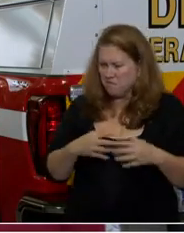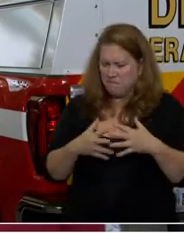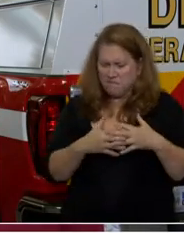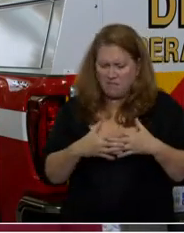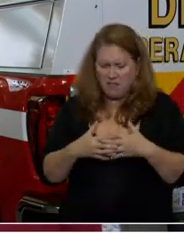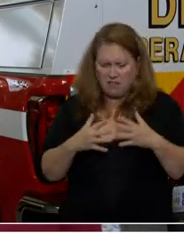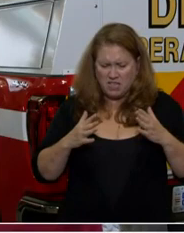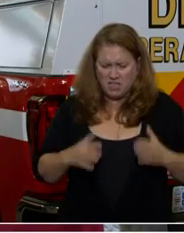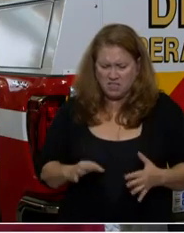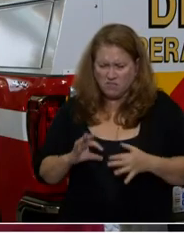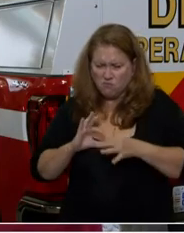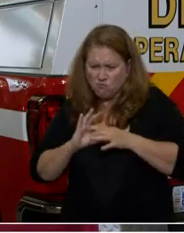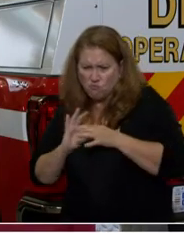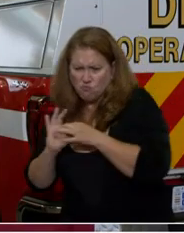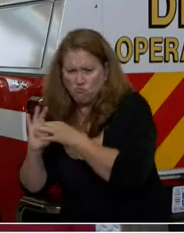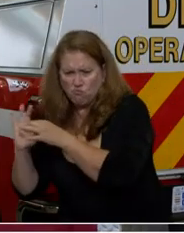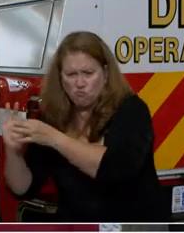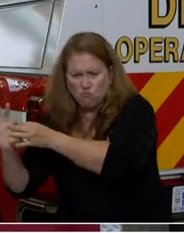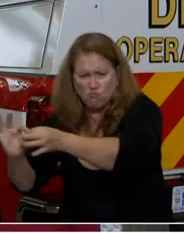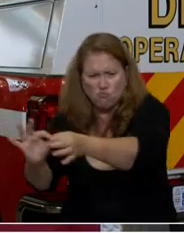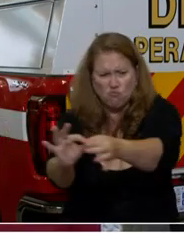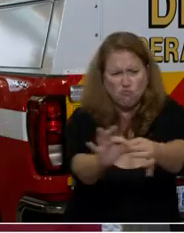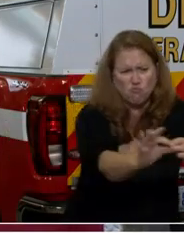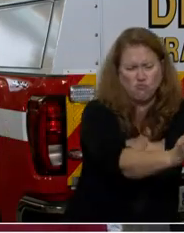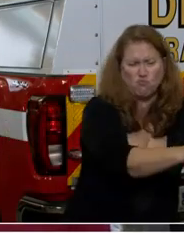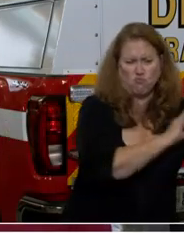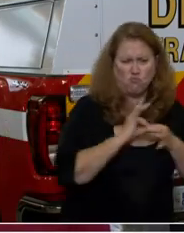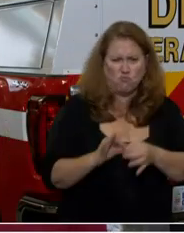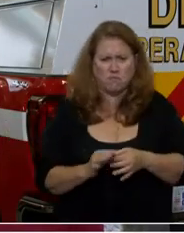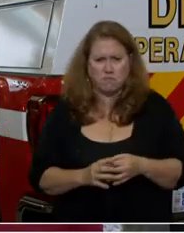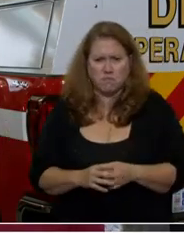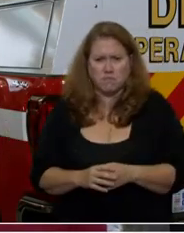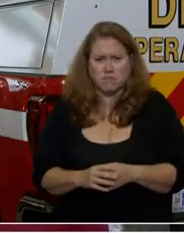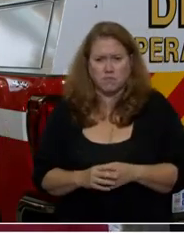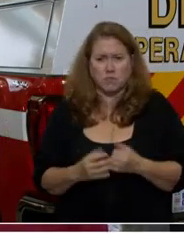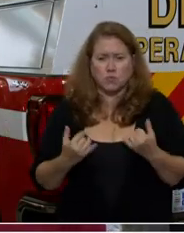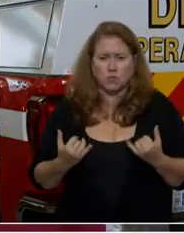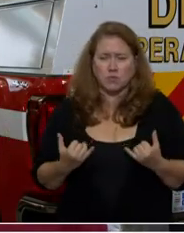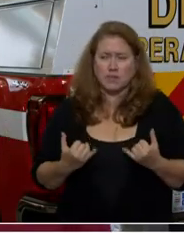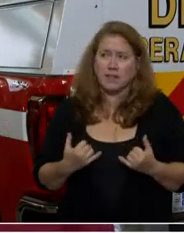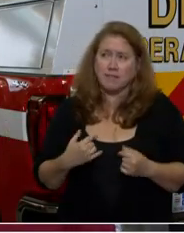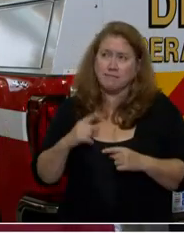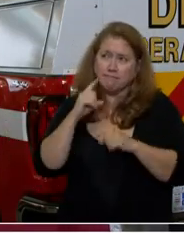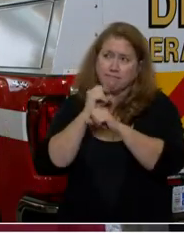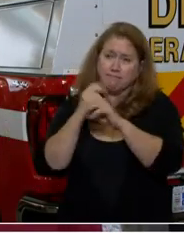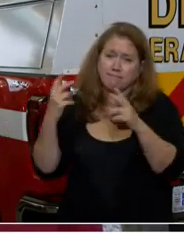Today, as we remember the events of September the 11th,